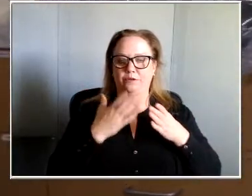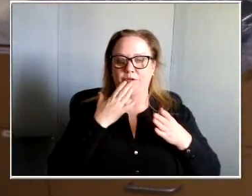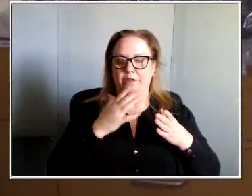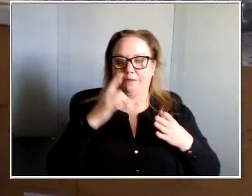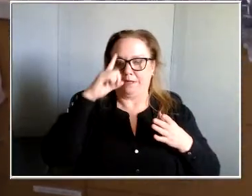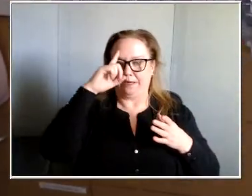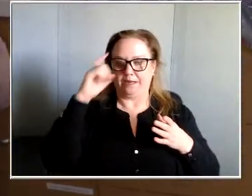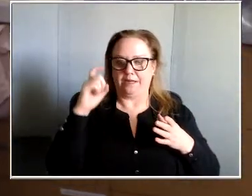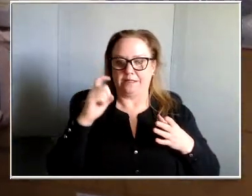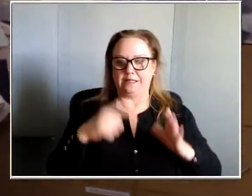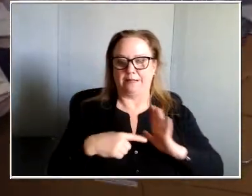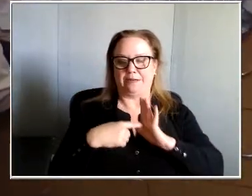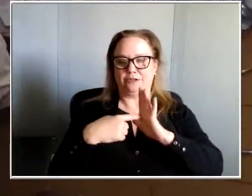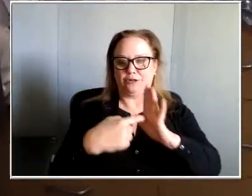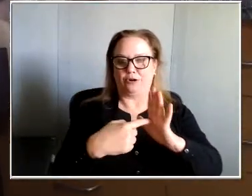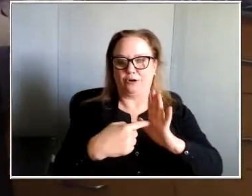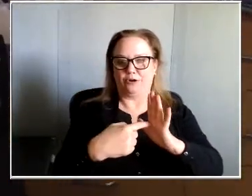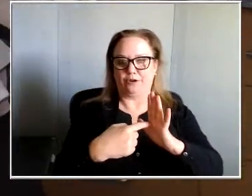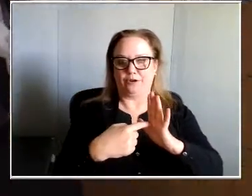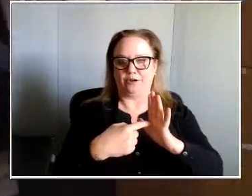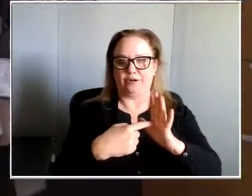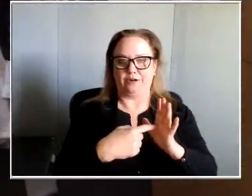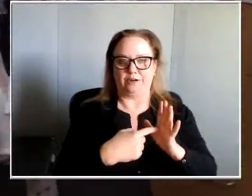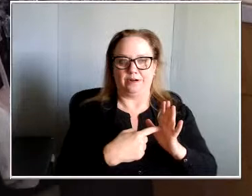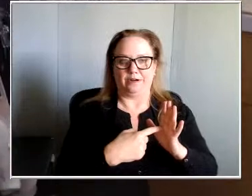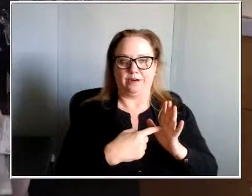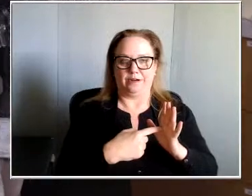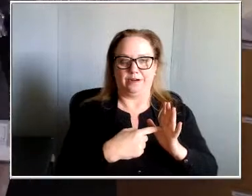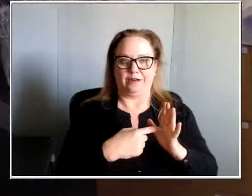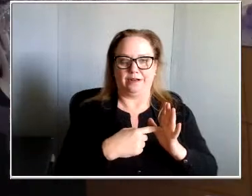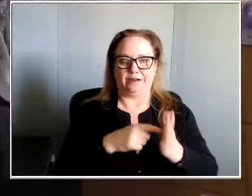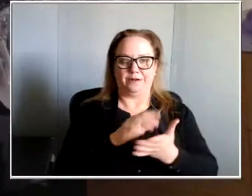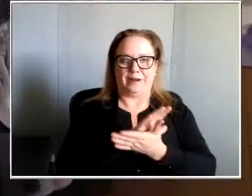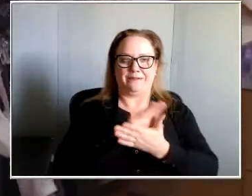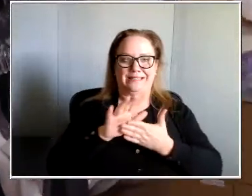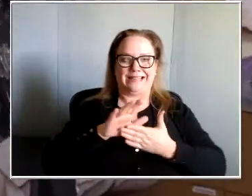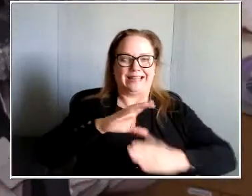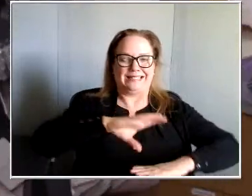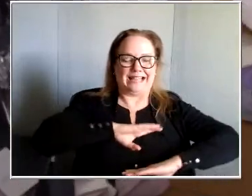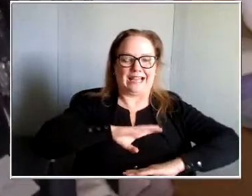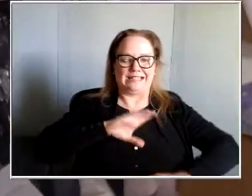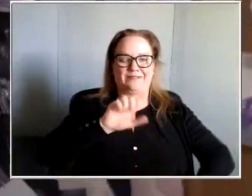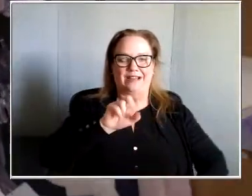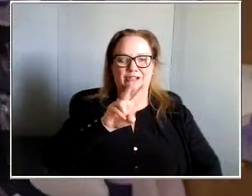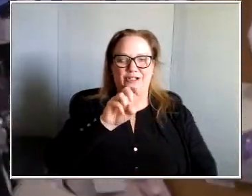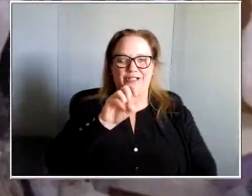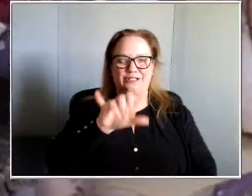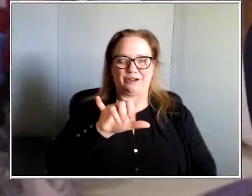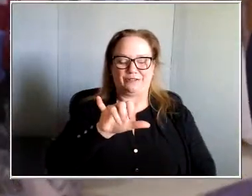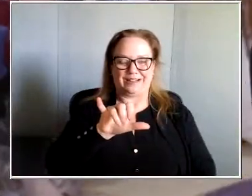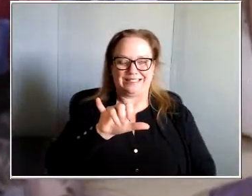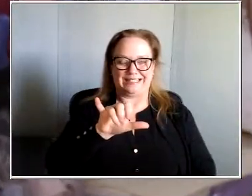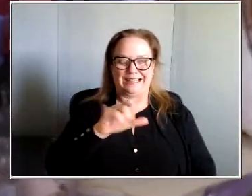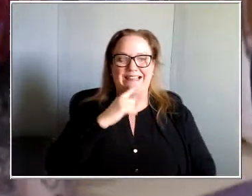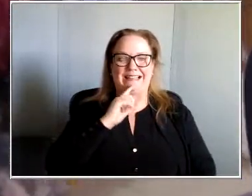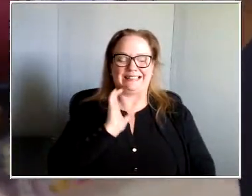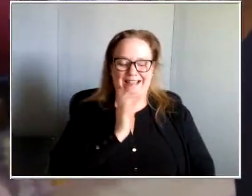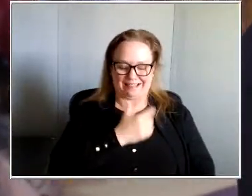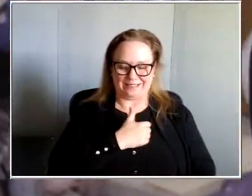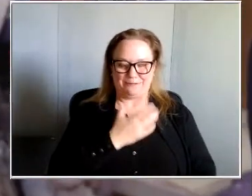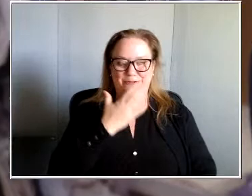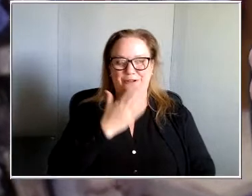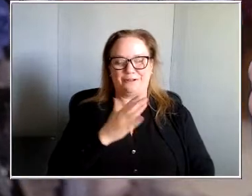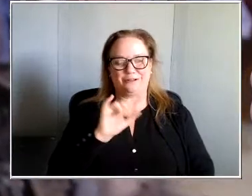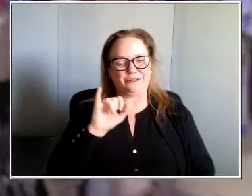let me show you, we have these nice little satisfaction surveys that tell us we're doing good, and we get